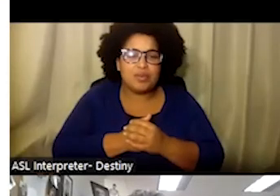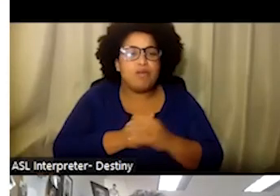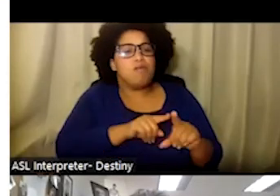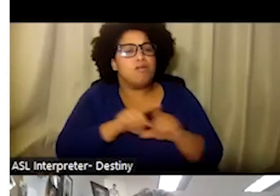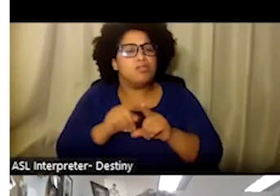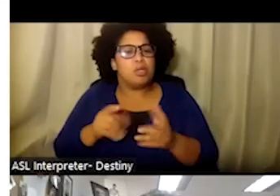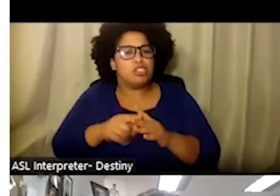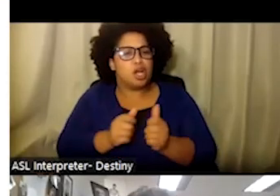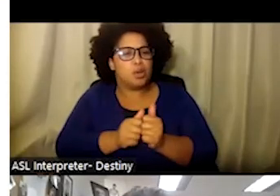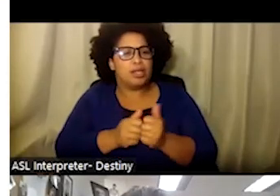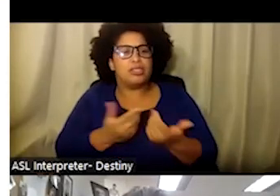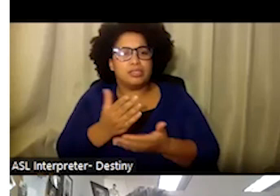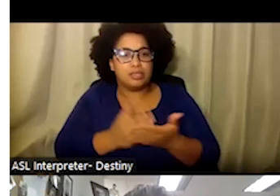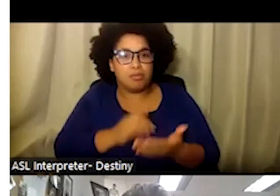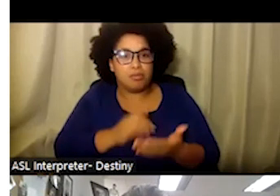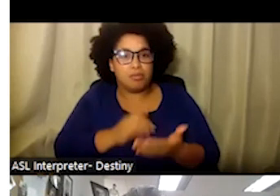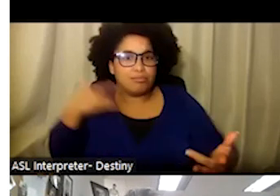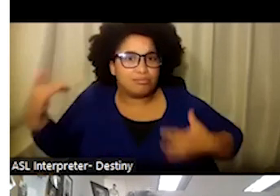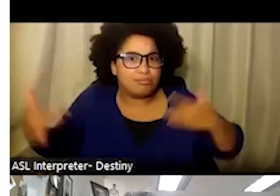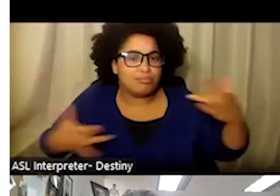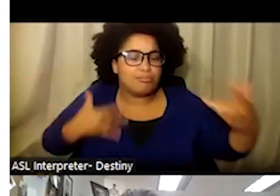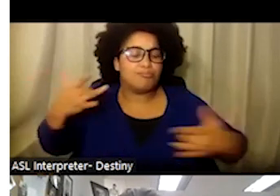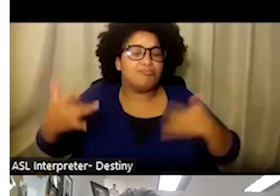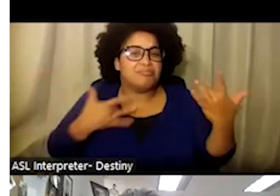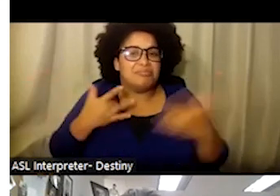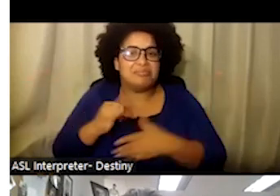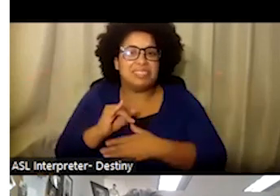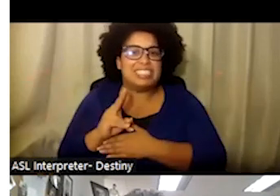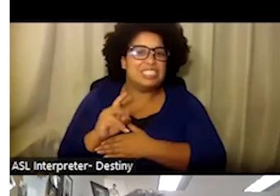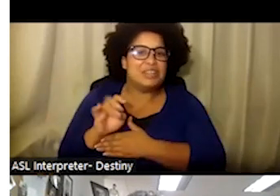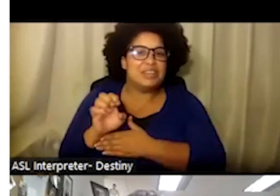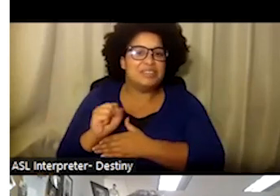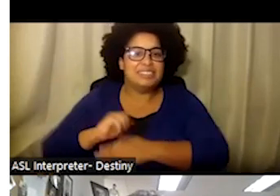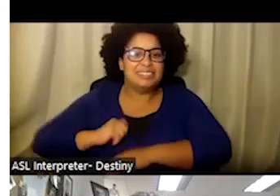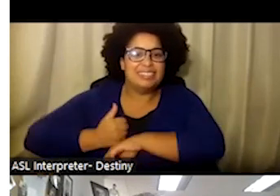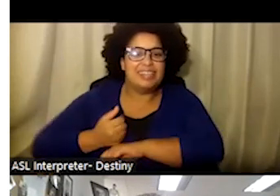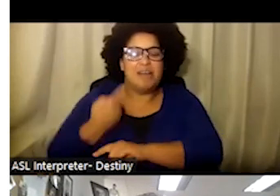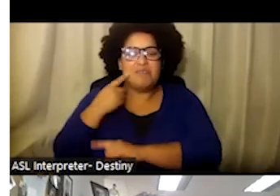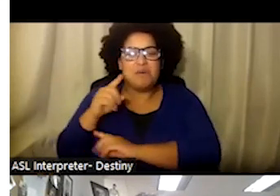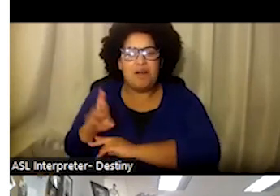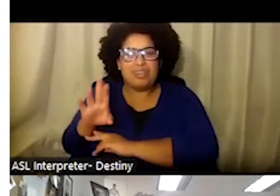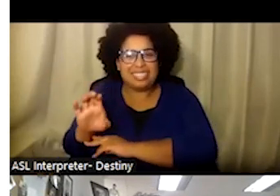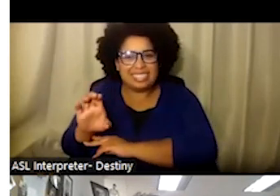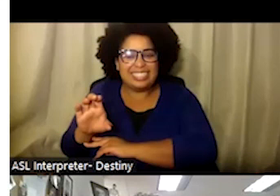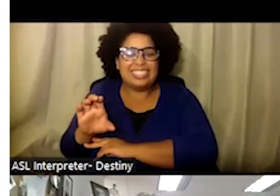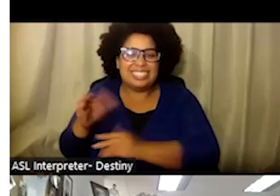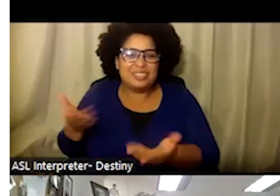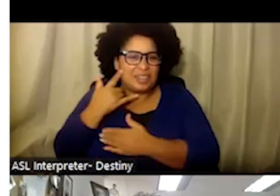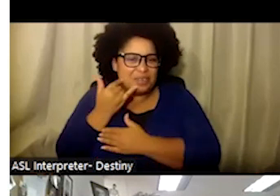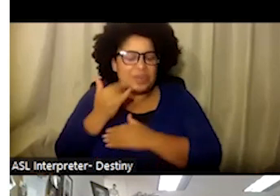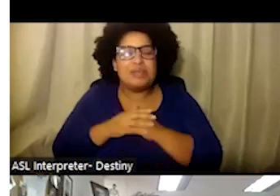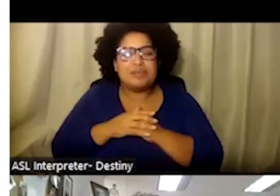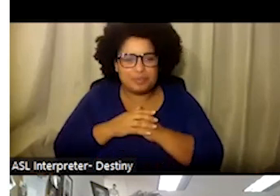I want to start here with some really exciting initiatives for the regional centers themselves and